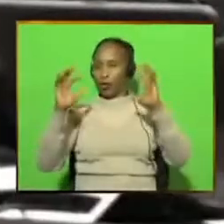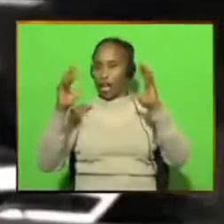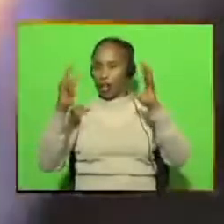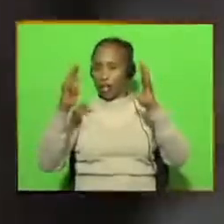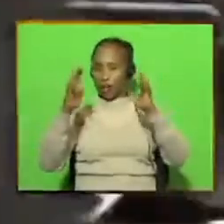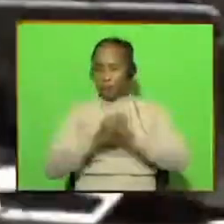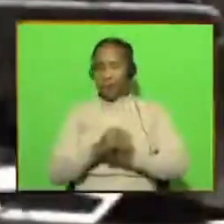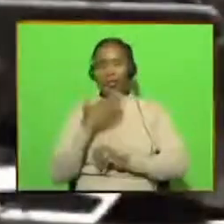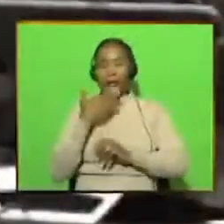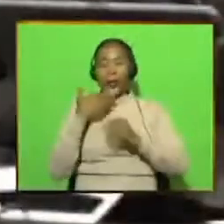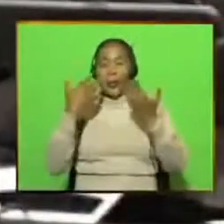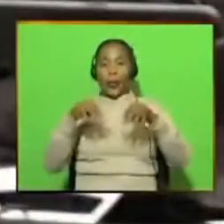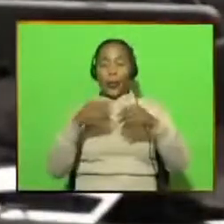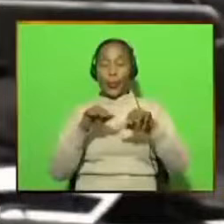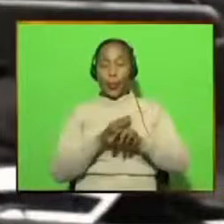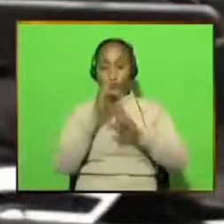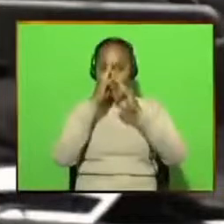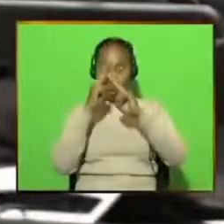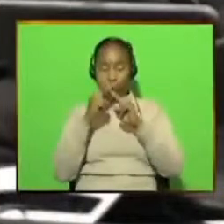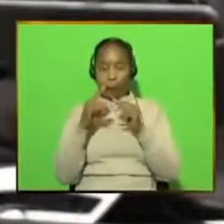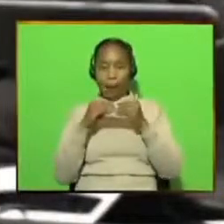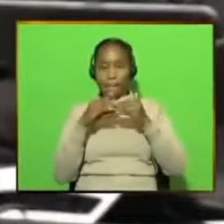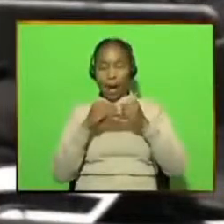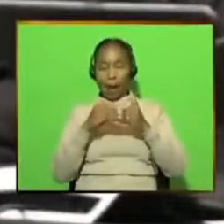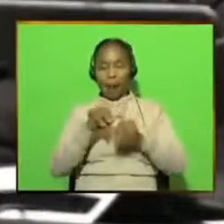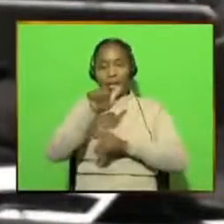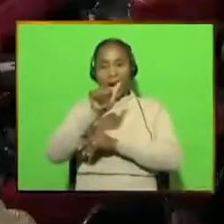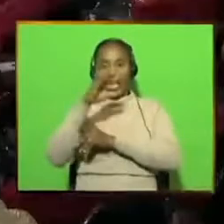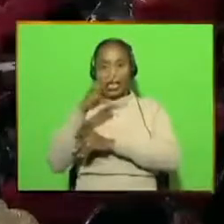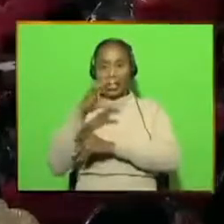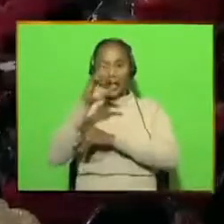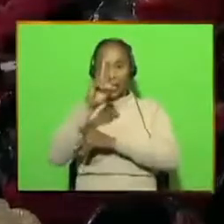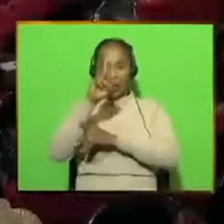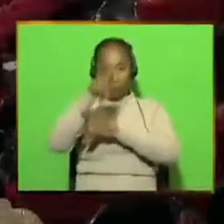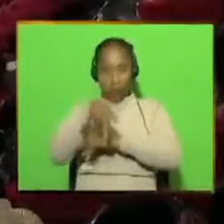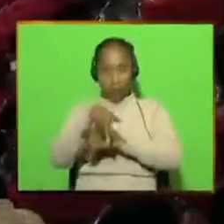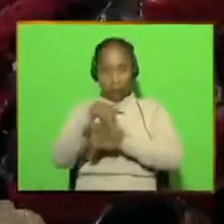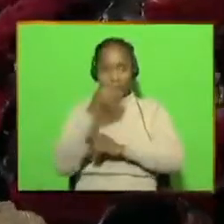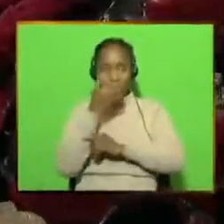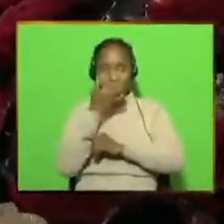Thank you very much, Honourable Member. ACDP.